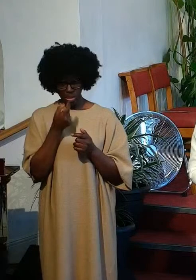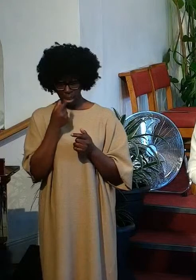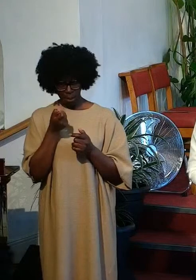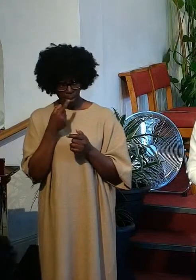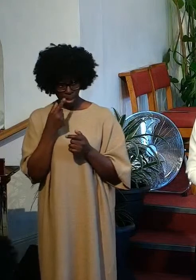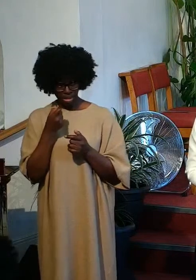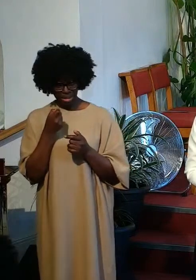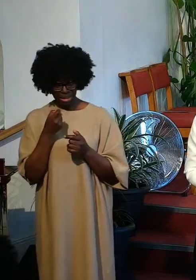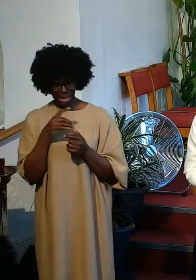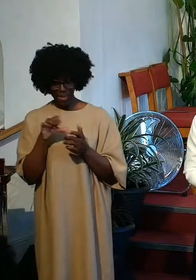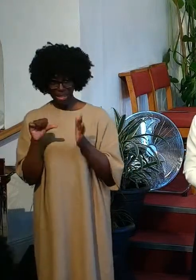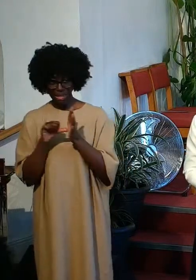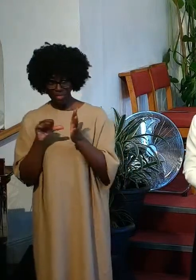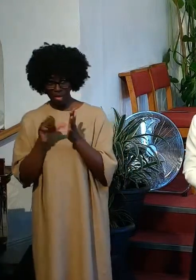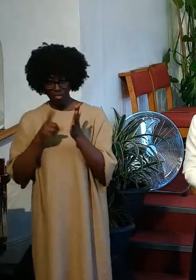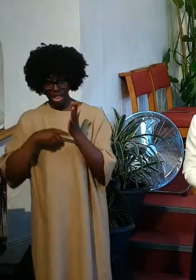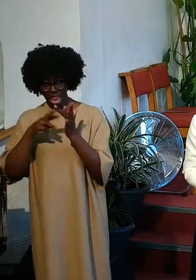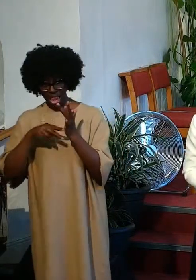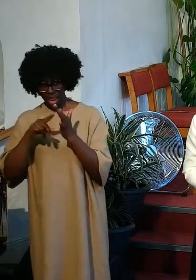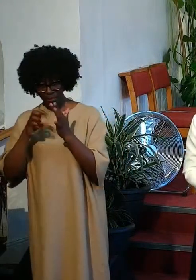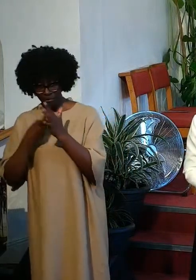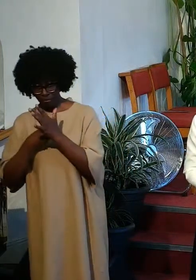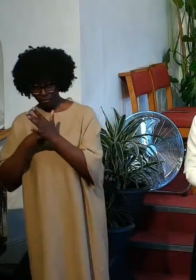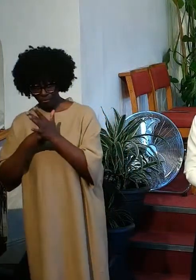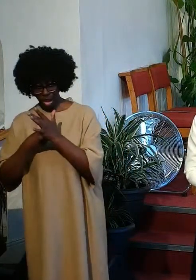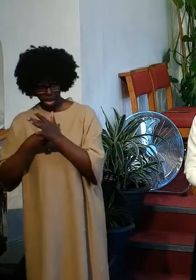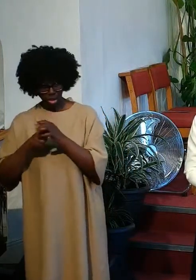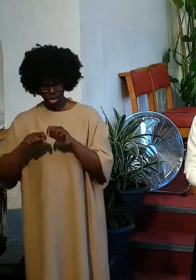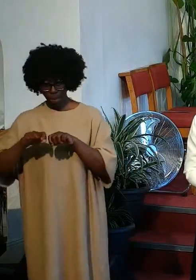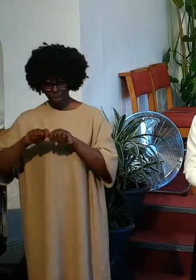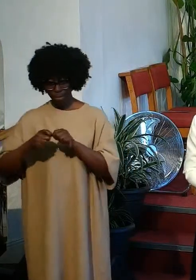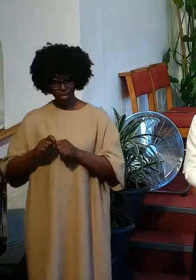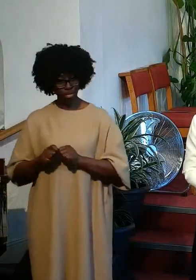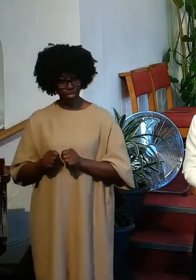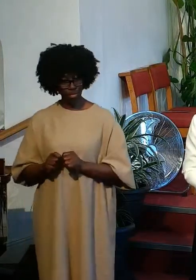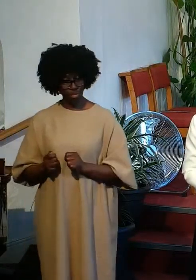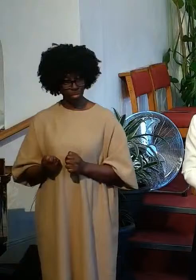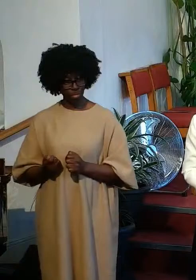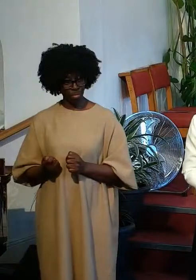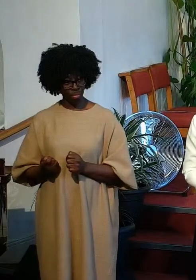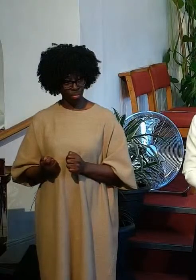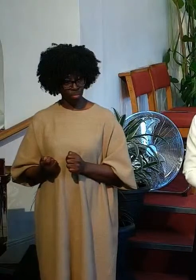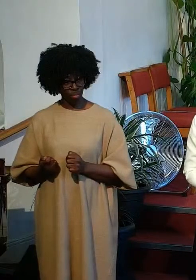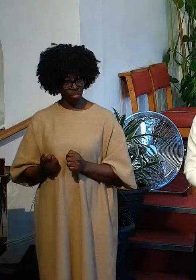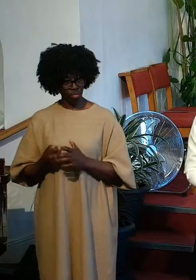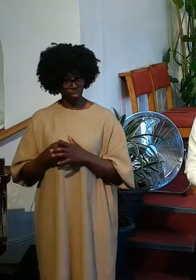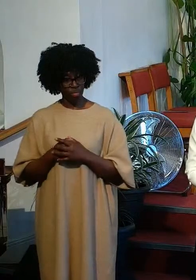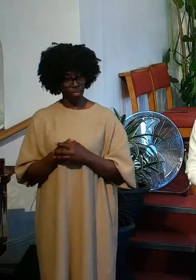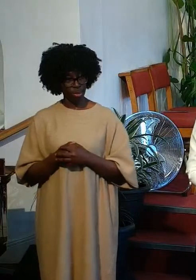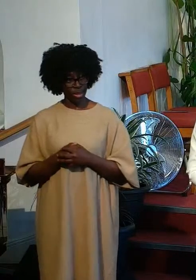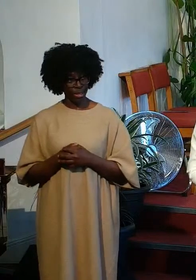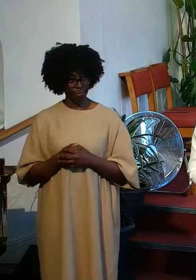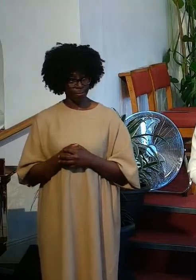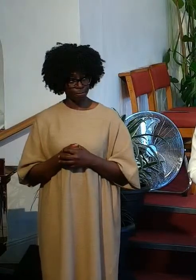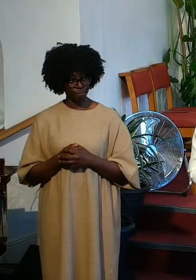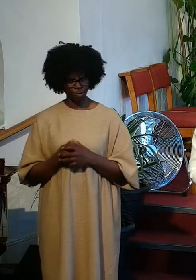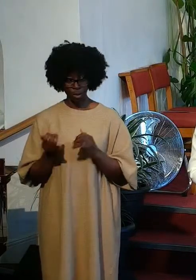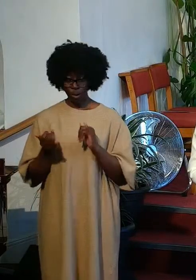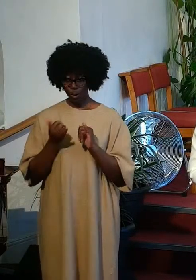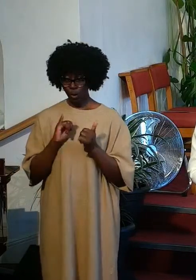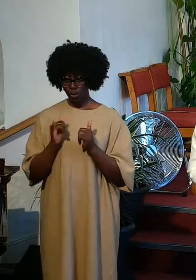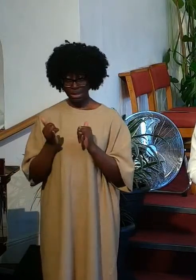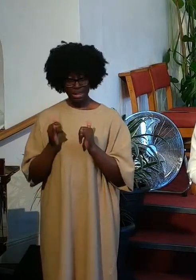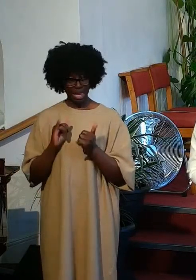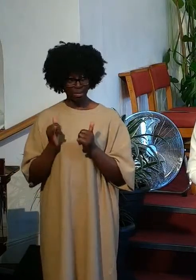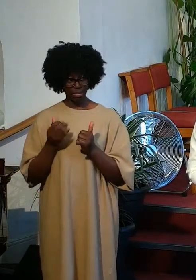some substances that interfere with the liver function and also can cause some products,